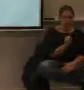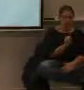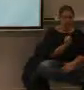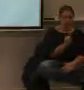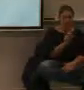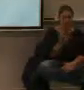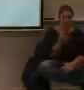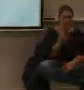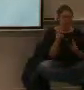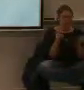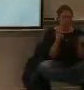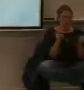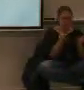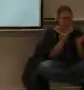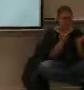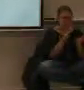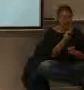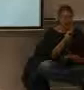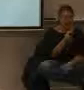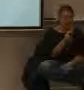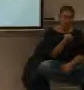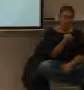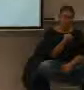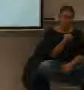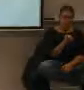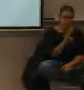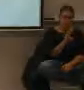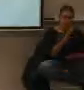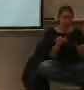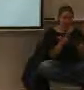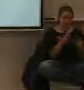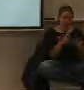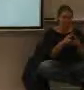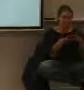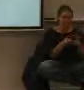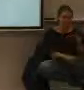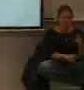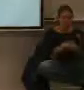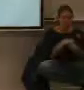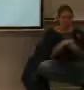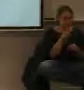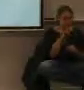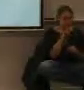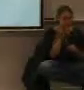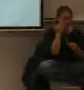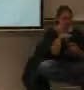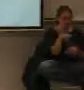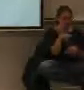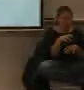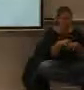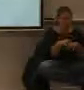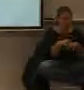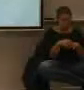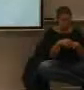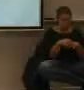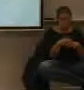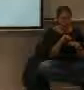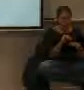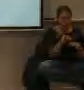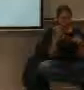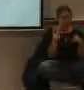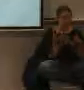And the issue is that endocrines act at very low concentrations because they're signaling molecules that